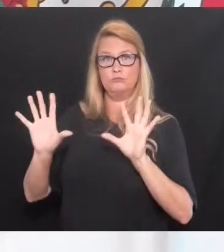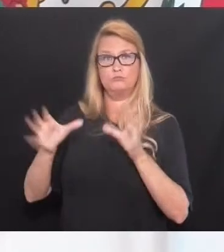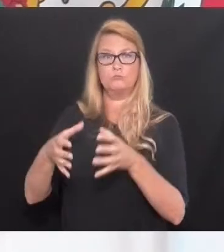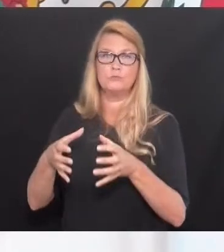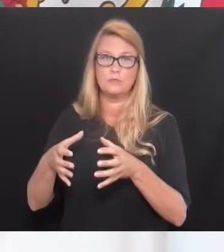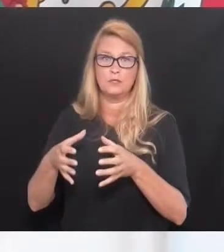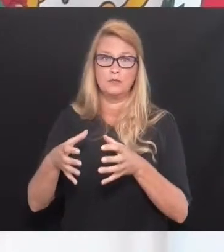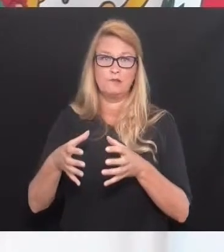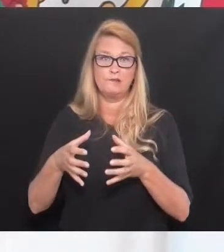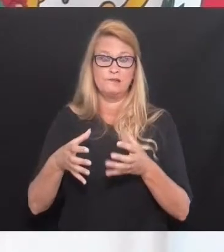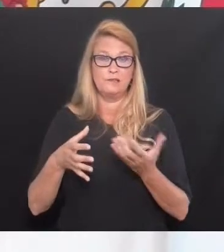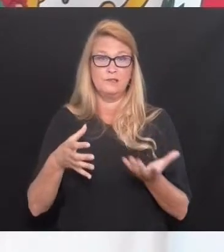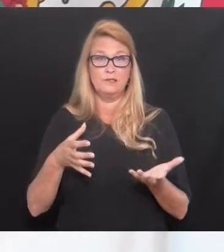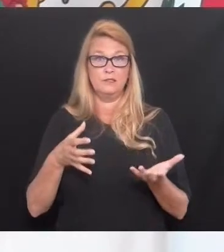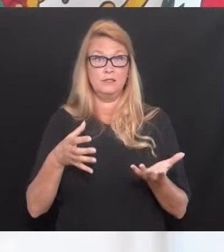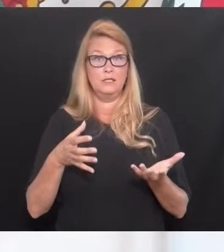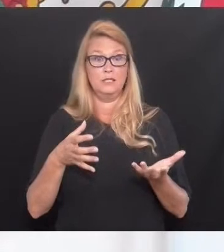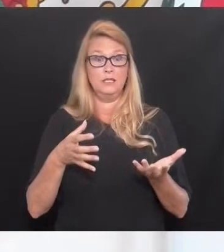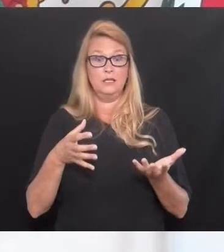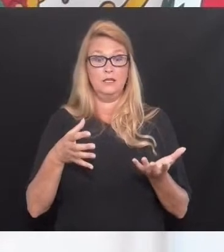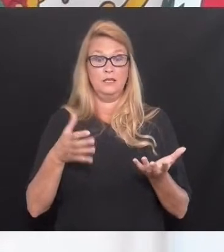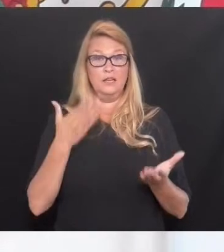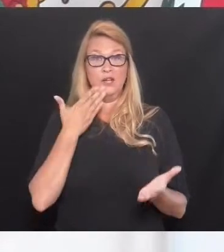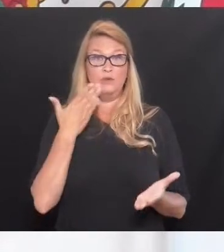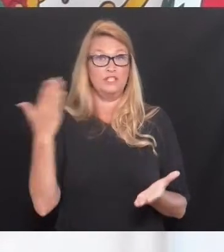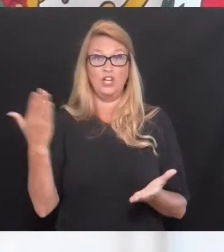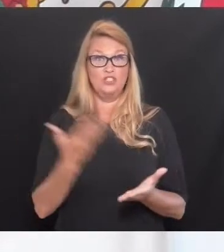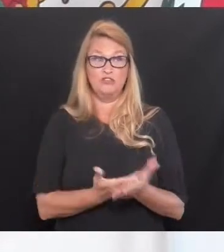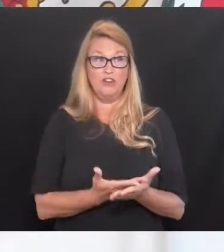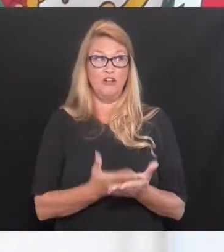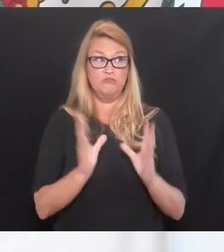those meetings was extremely, extremely good.